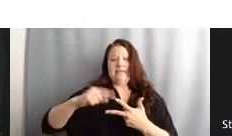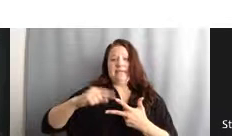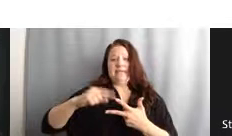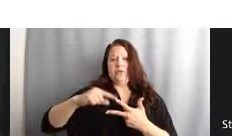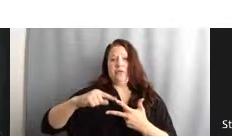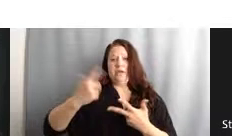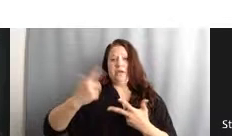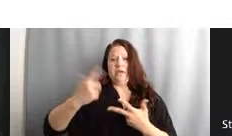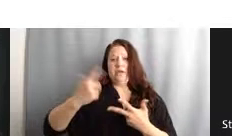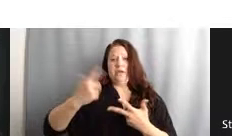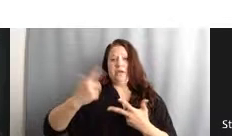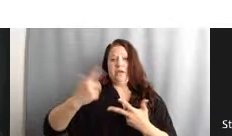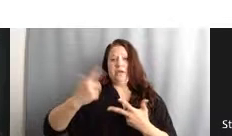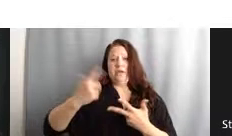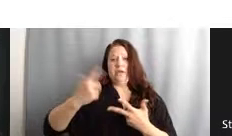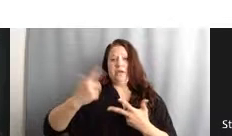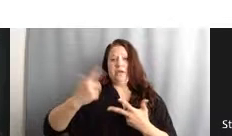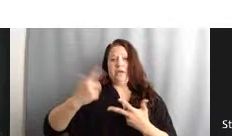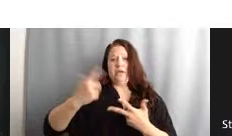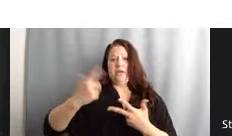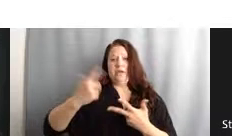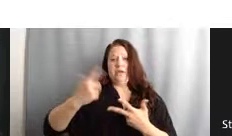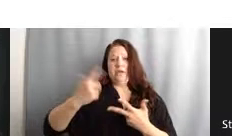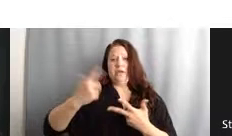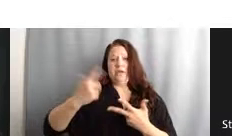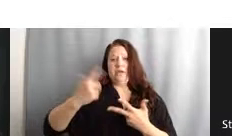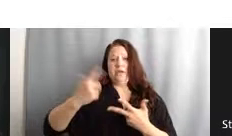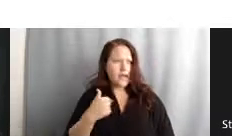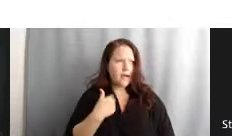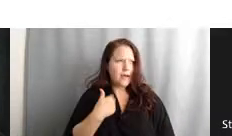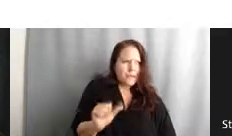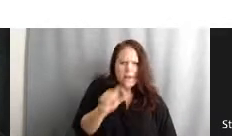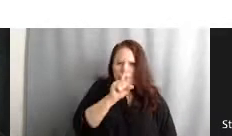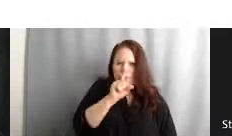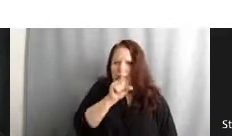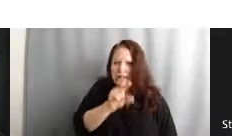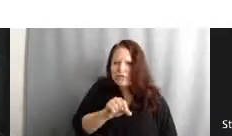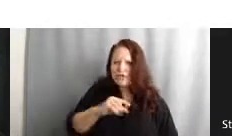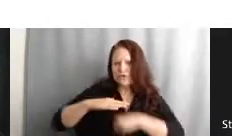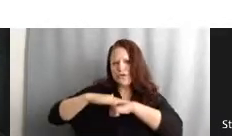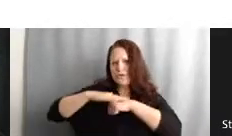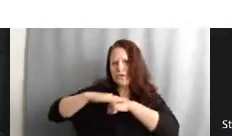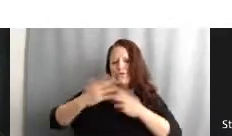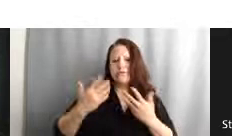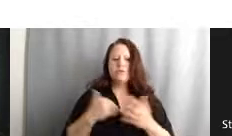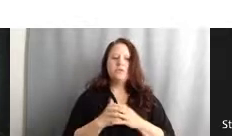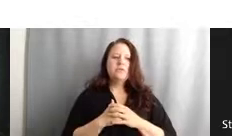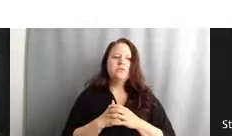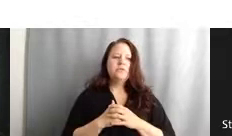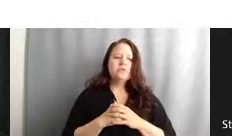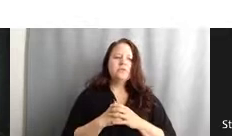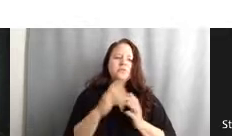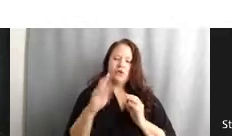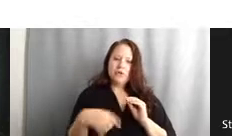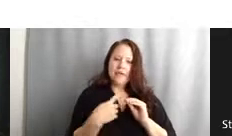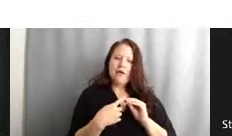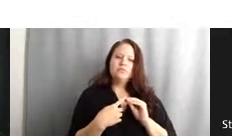I saw a couple of questions come in the chat, so I'll try to answer them generally here as we talk about some of